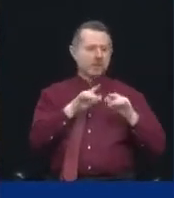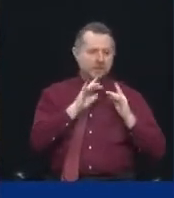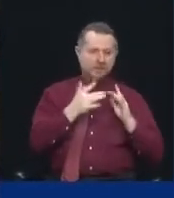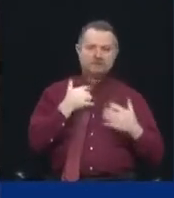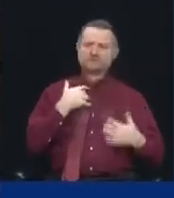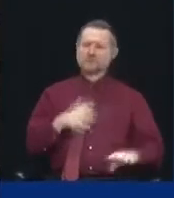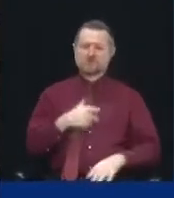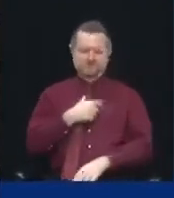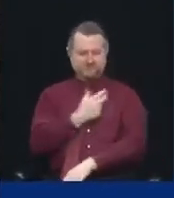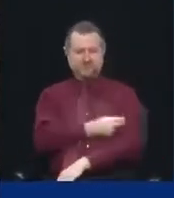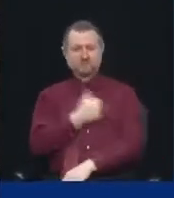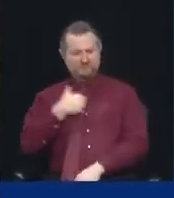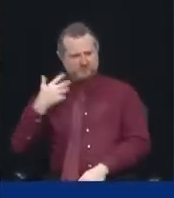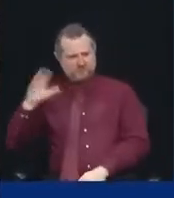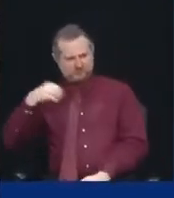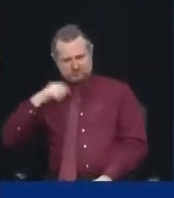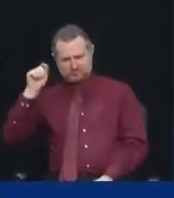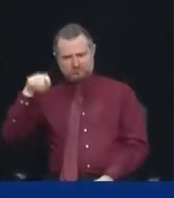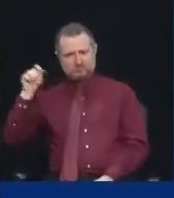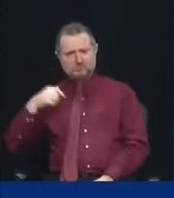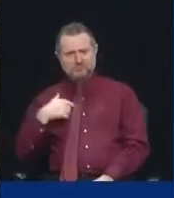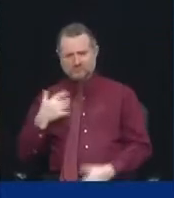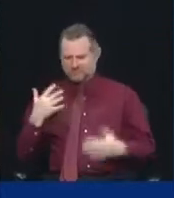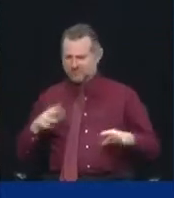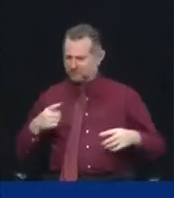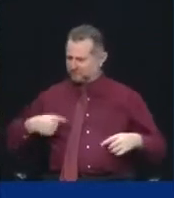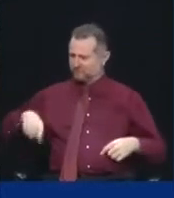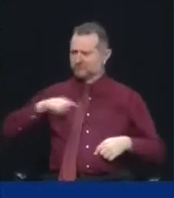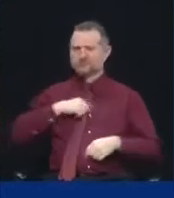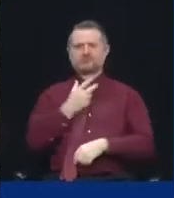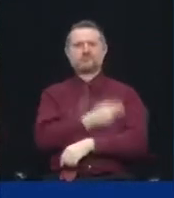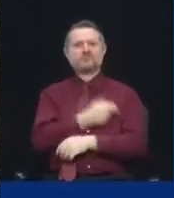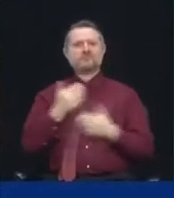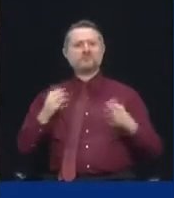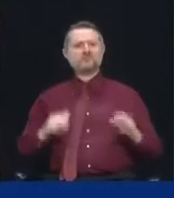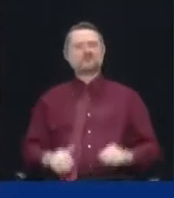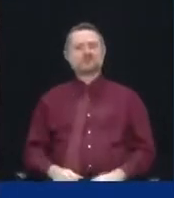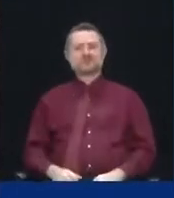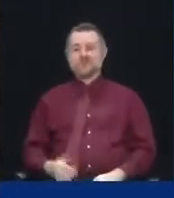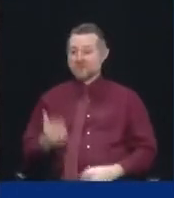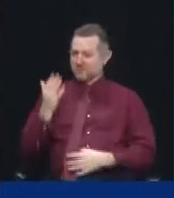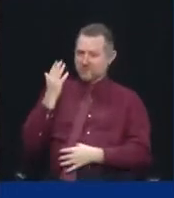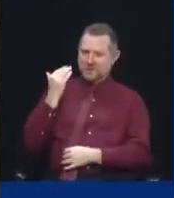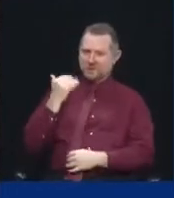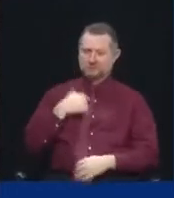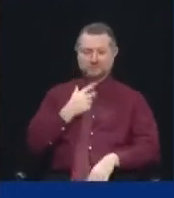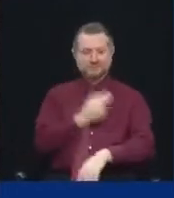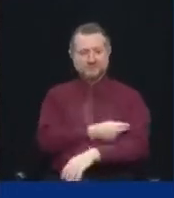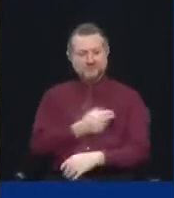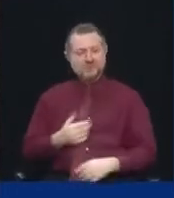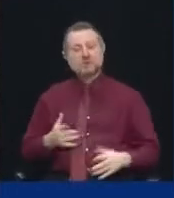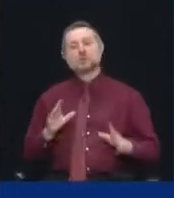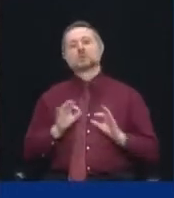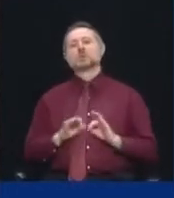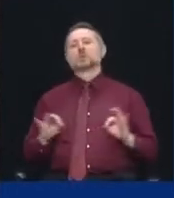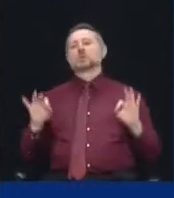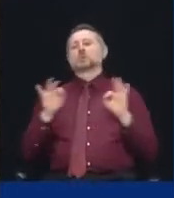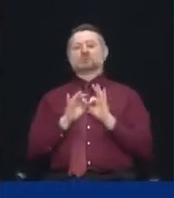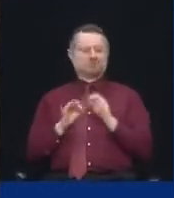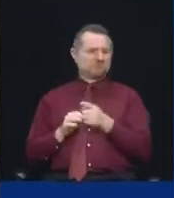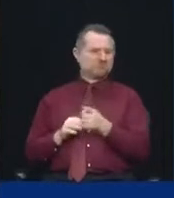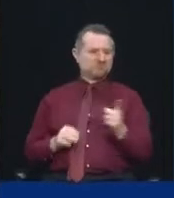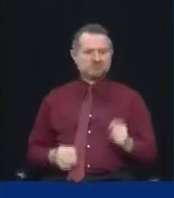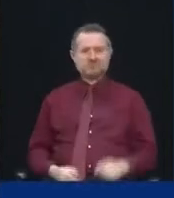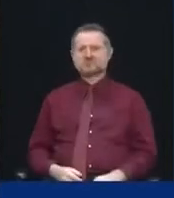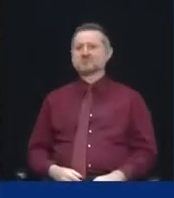and I believe every one of us have gotten, because it matters. You'll hear from all of my colleagues in